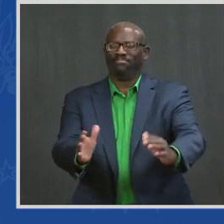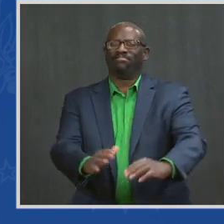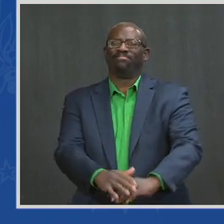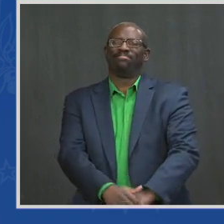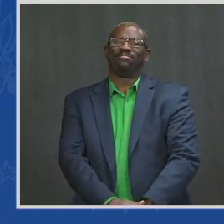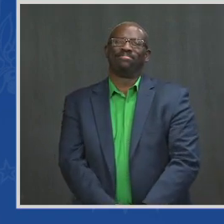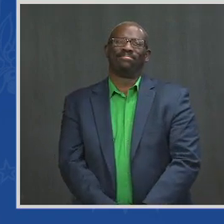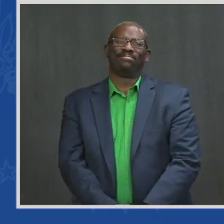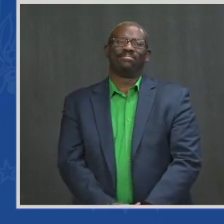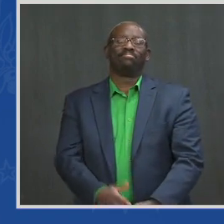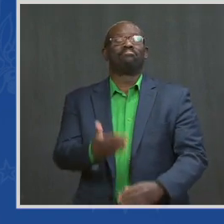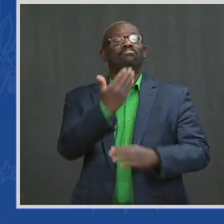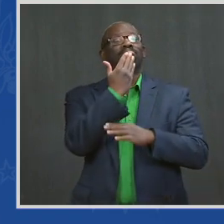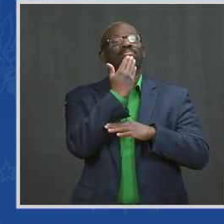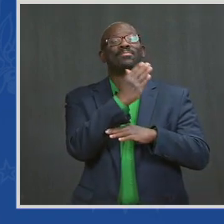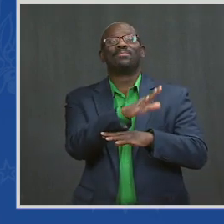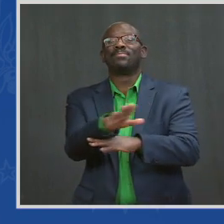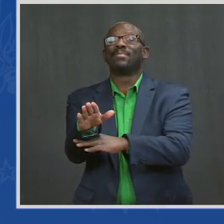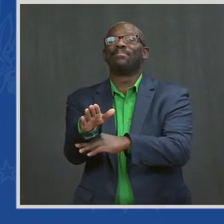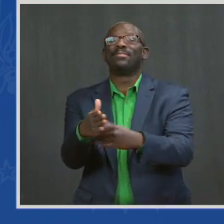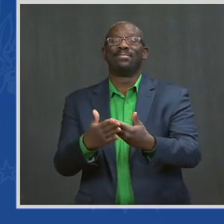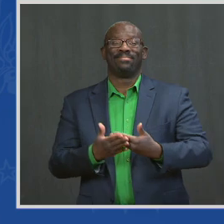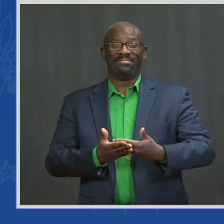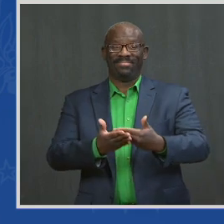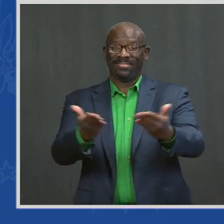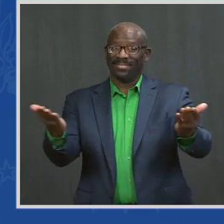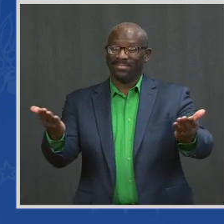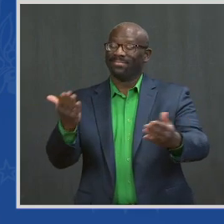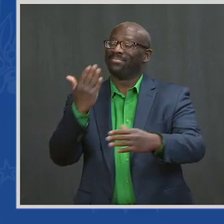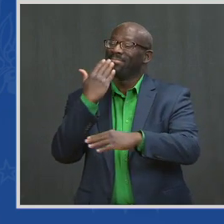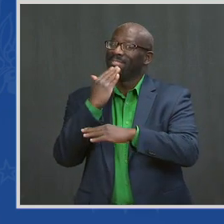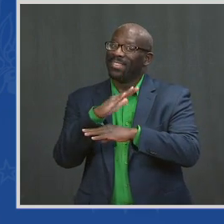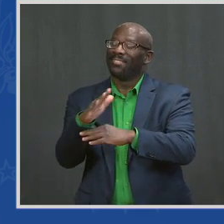Good afternoon, everyone. Good afternoon.